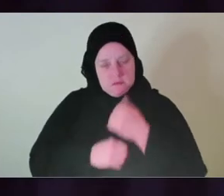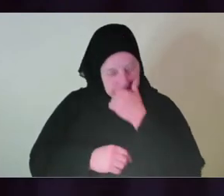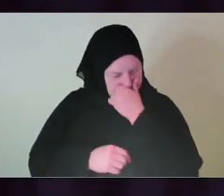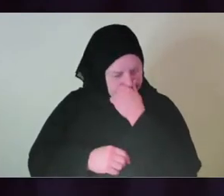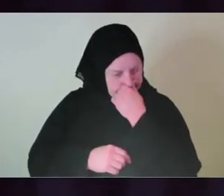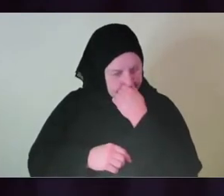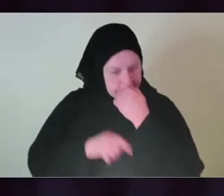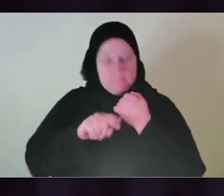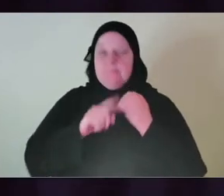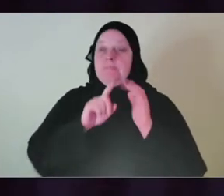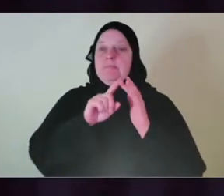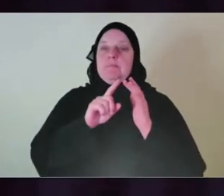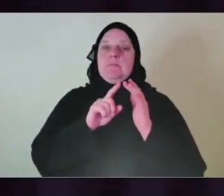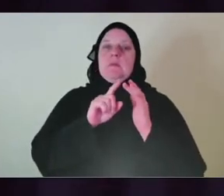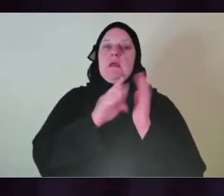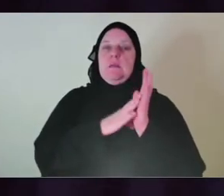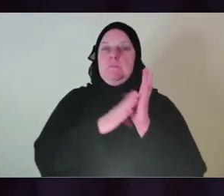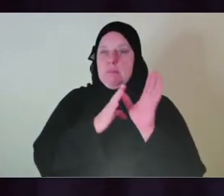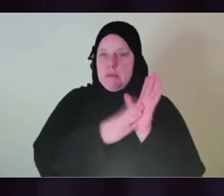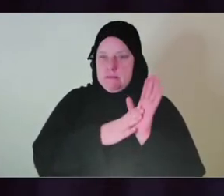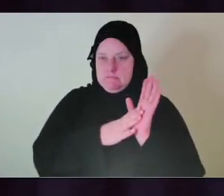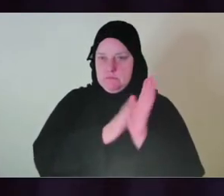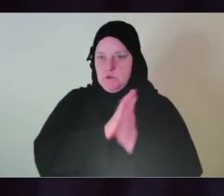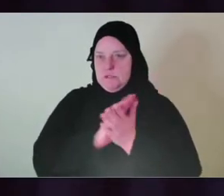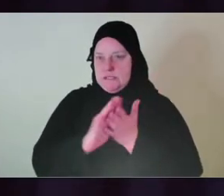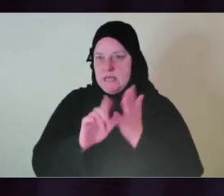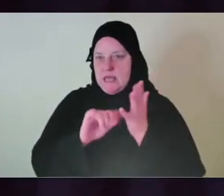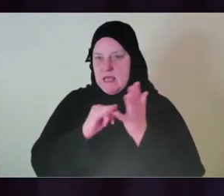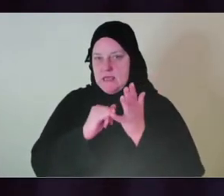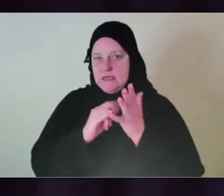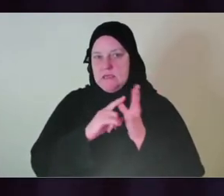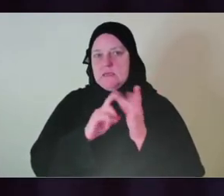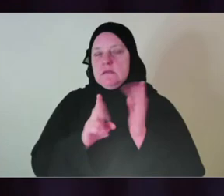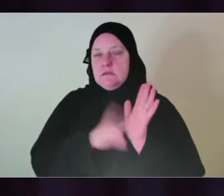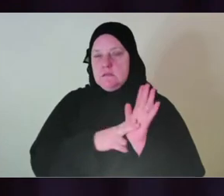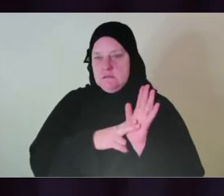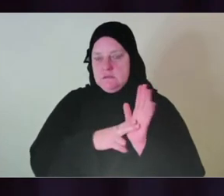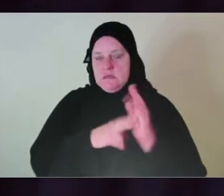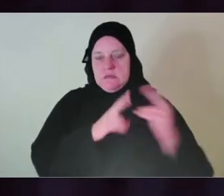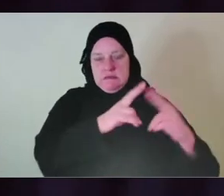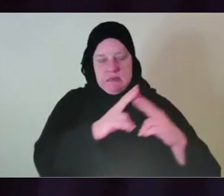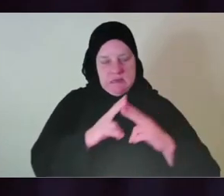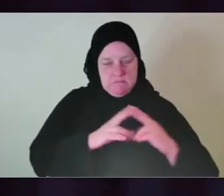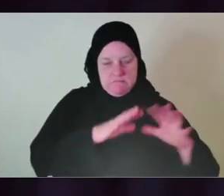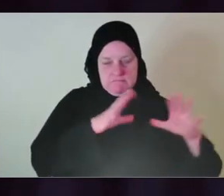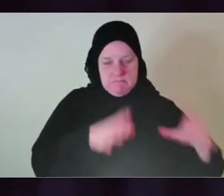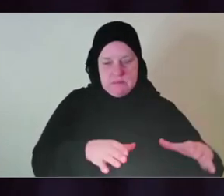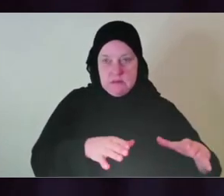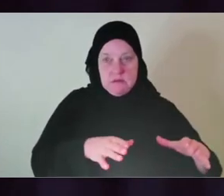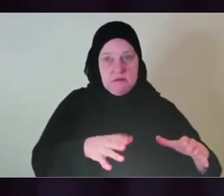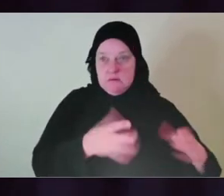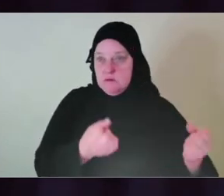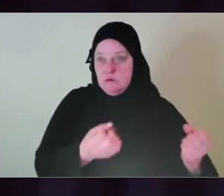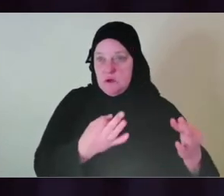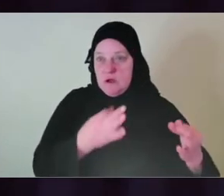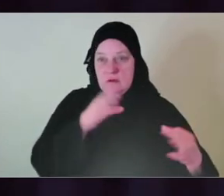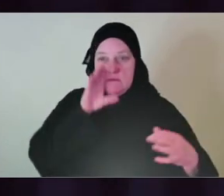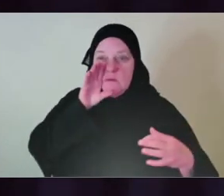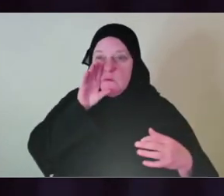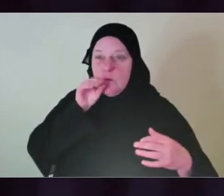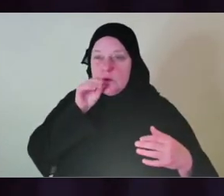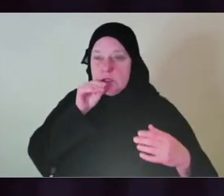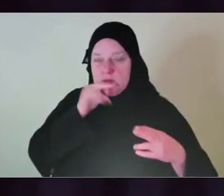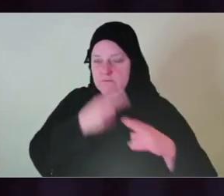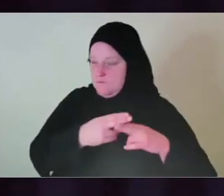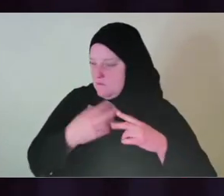several days. According to the famous narration, Imam al-Husayn sent Abu al-Fadl al-Abbas to